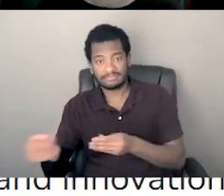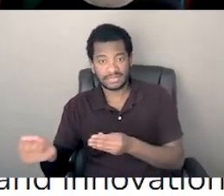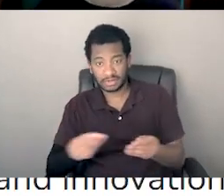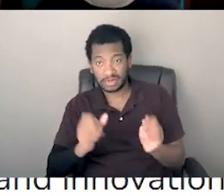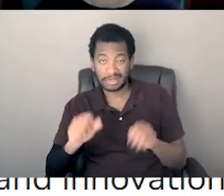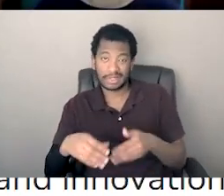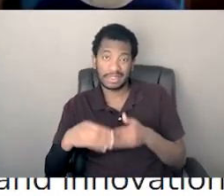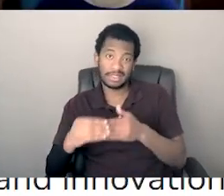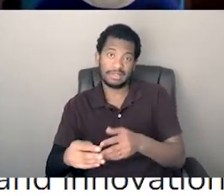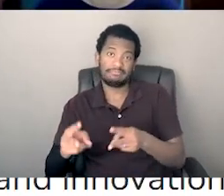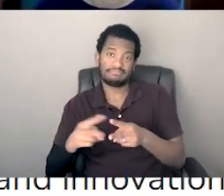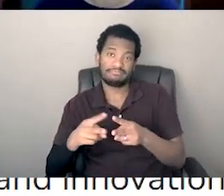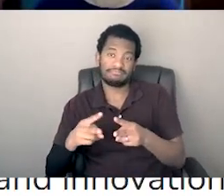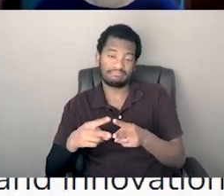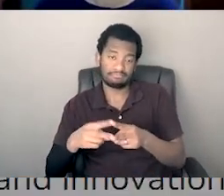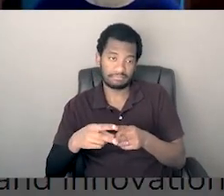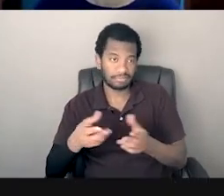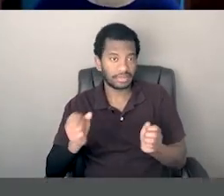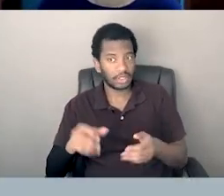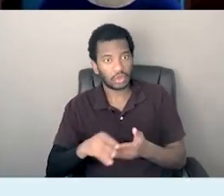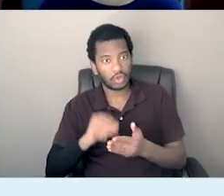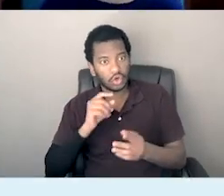other, and learn from what worked and didn't work.